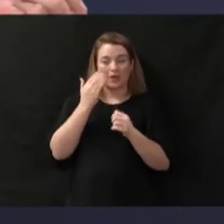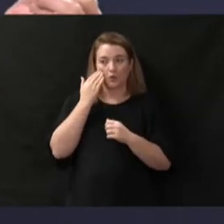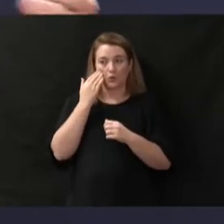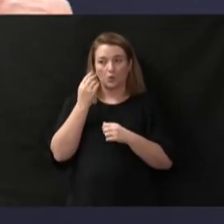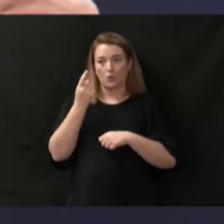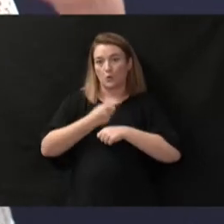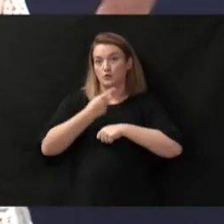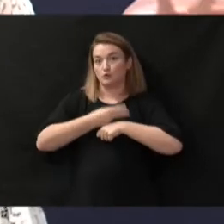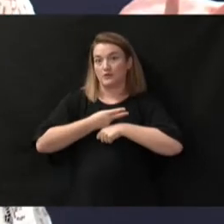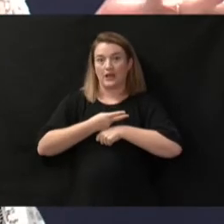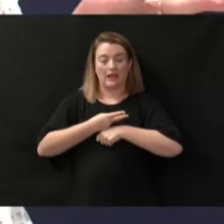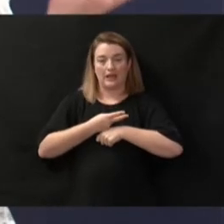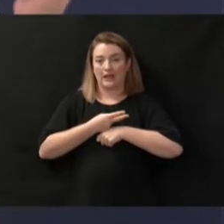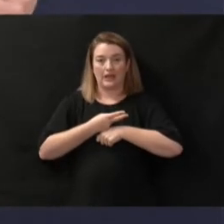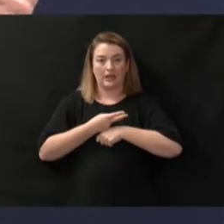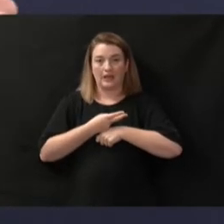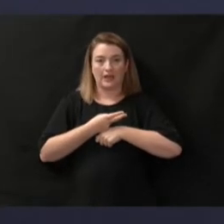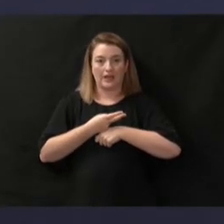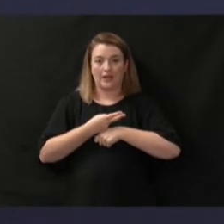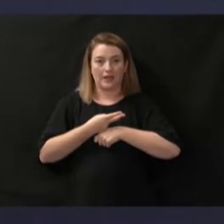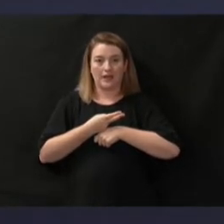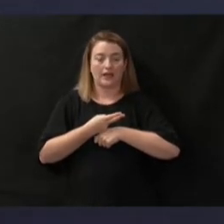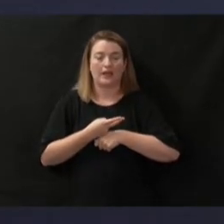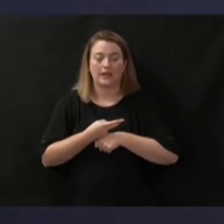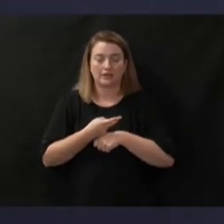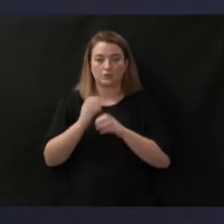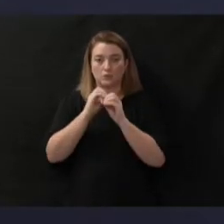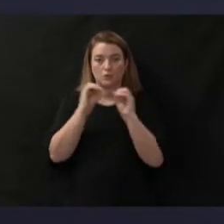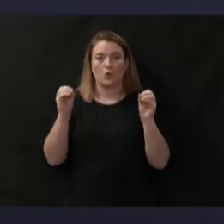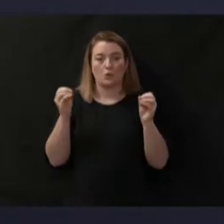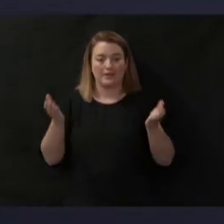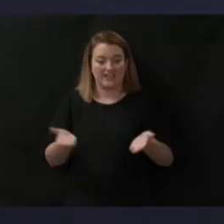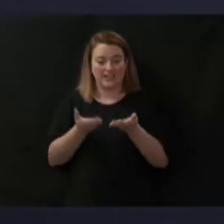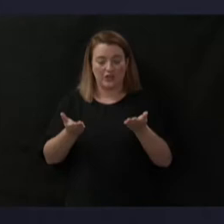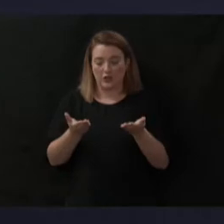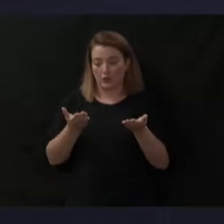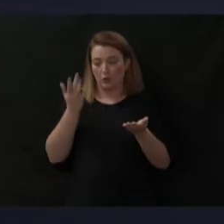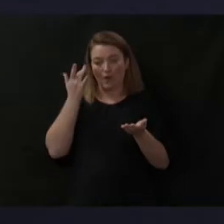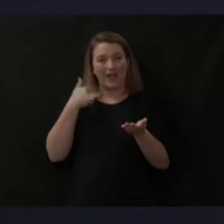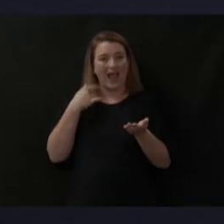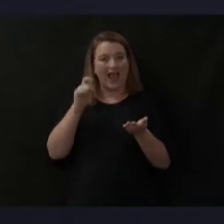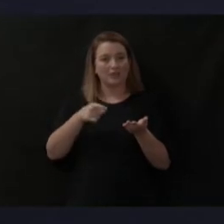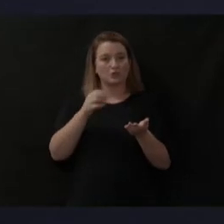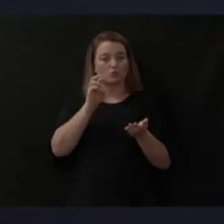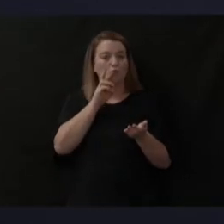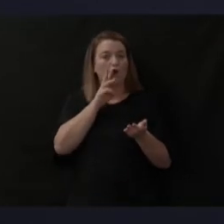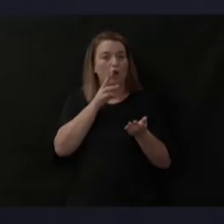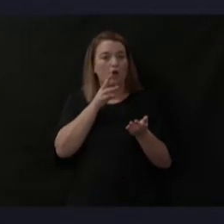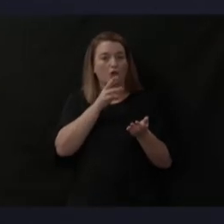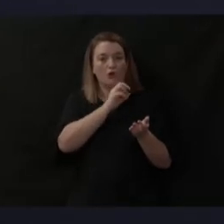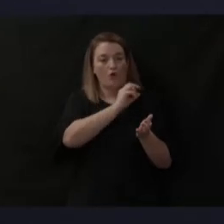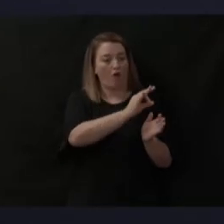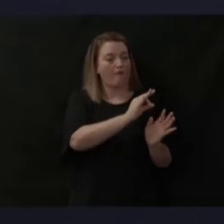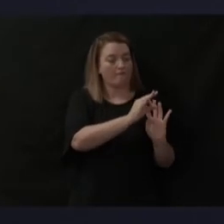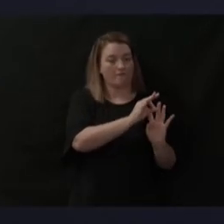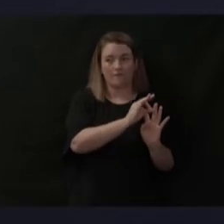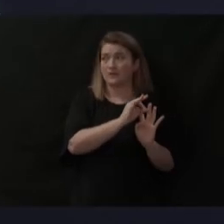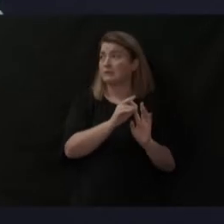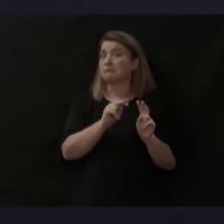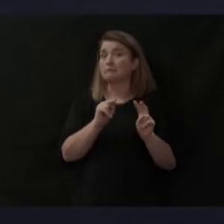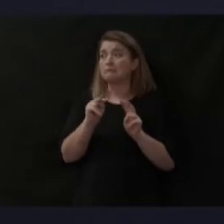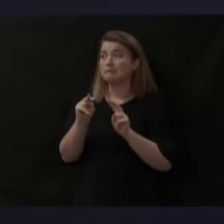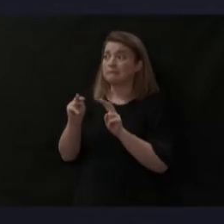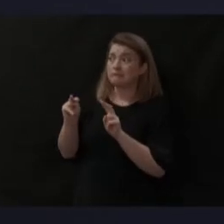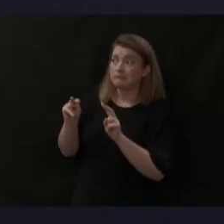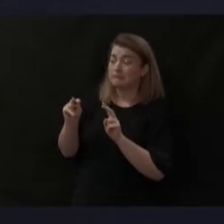didn't have people in the room because the toilets broke, or didn't break. We had to turn the water off. And we're just looking for those faces, you